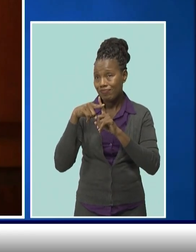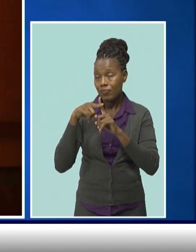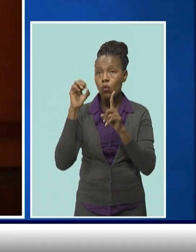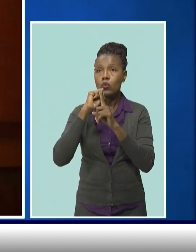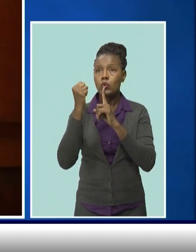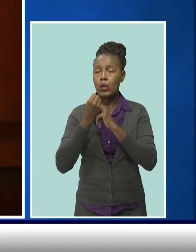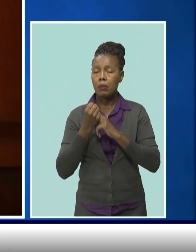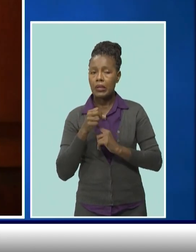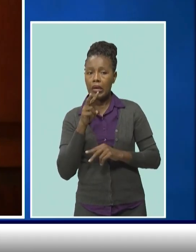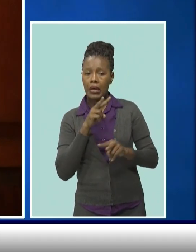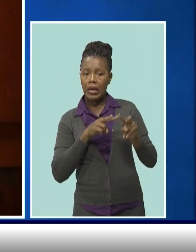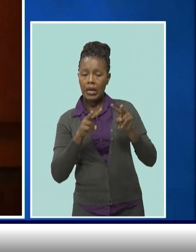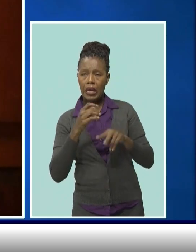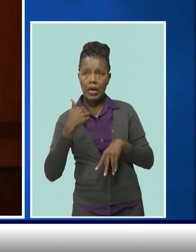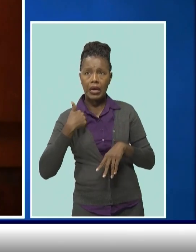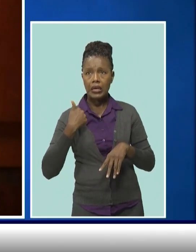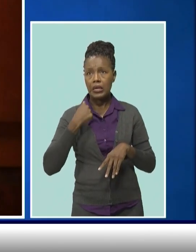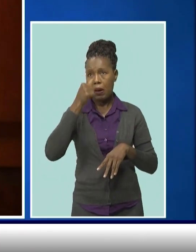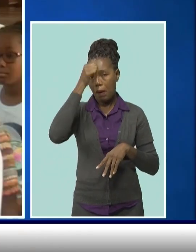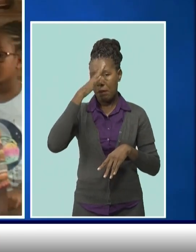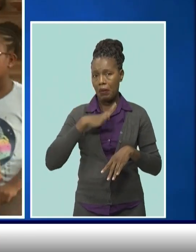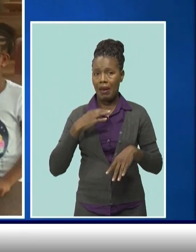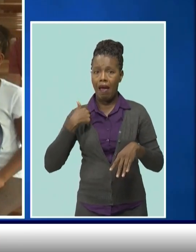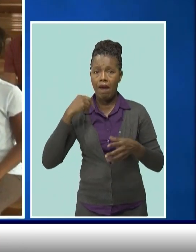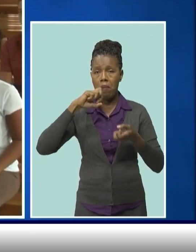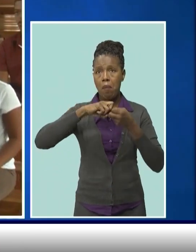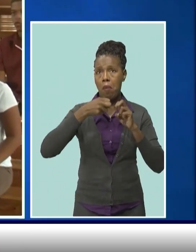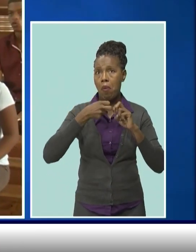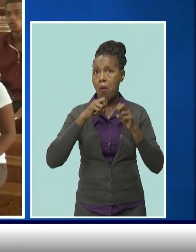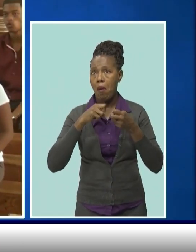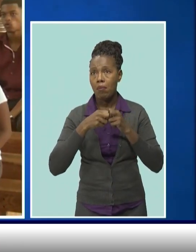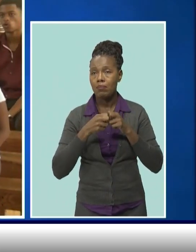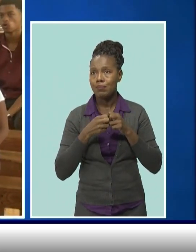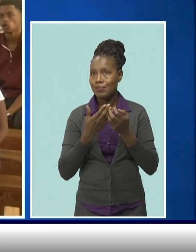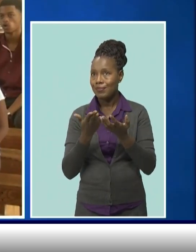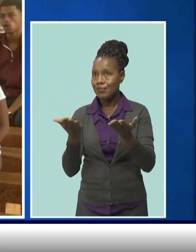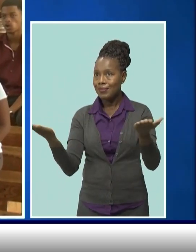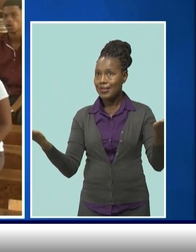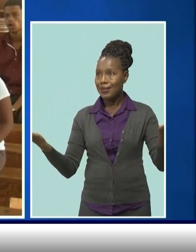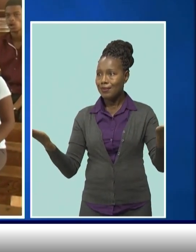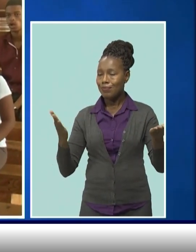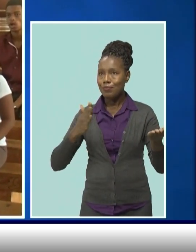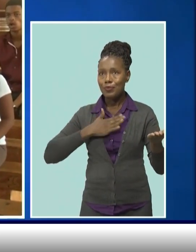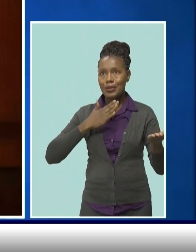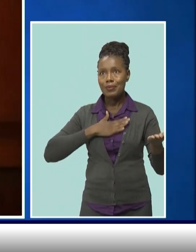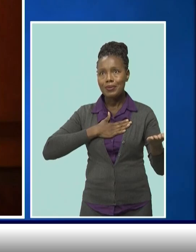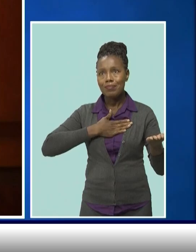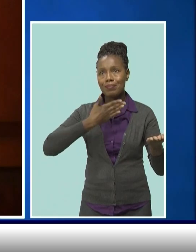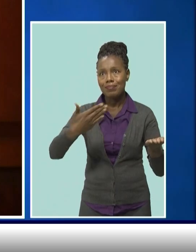has a narrative that young men are in crisis. And what I see here is sacrifice. What I see here